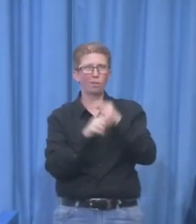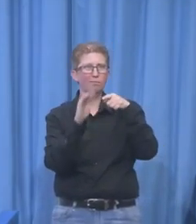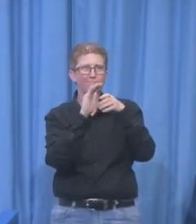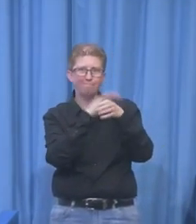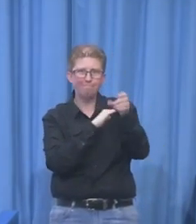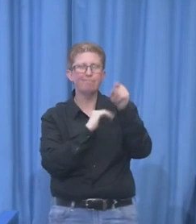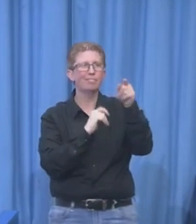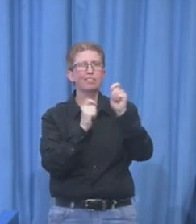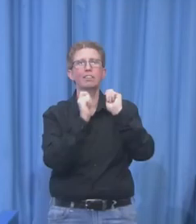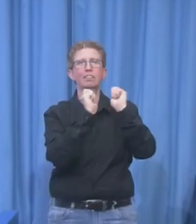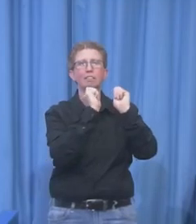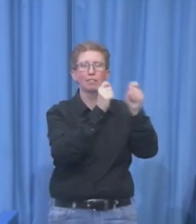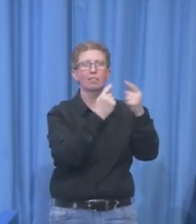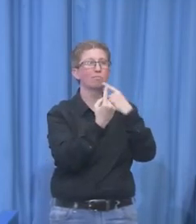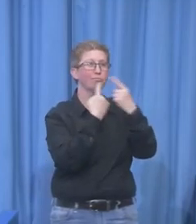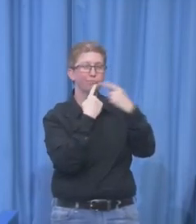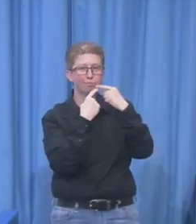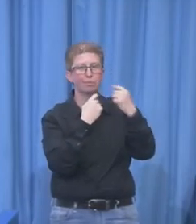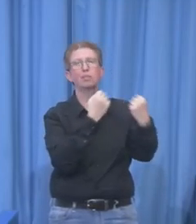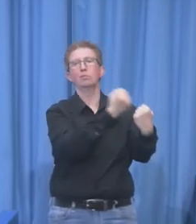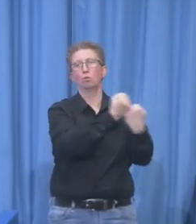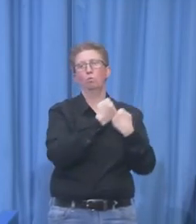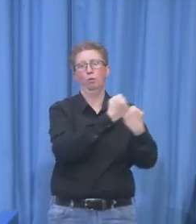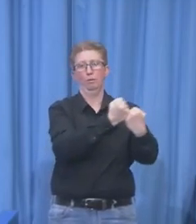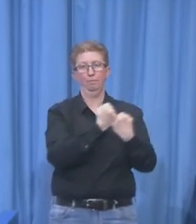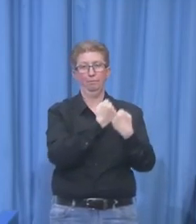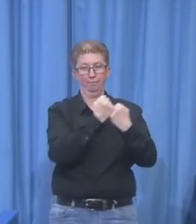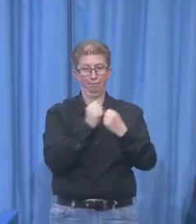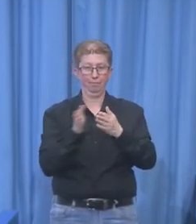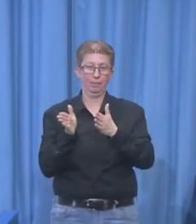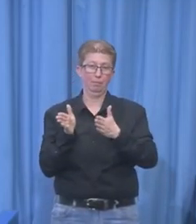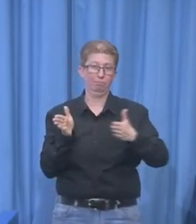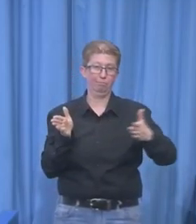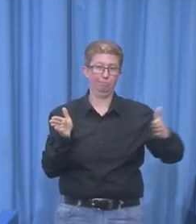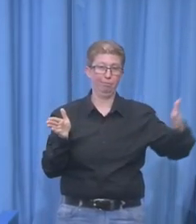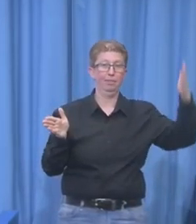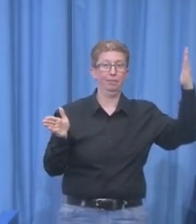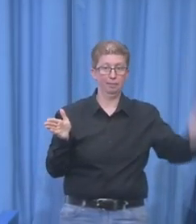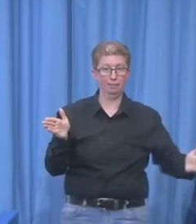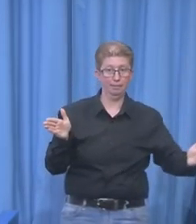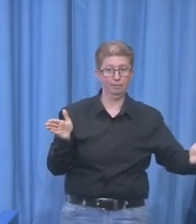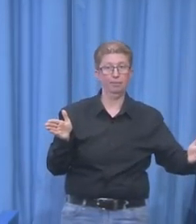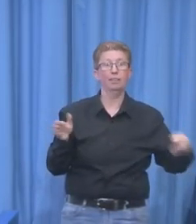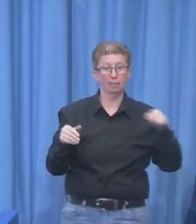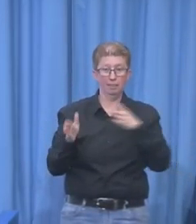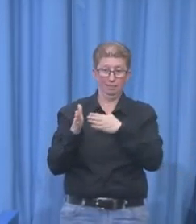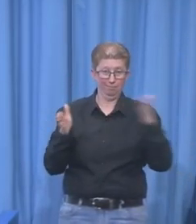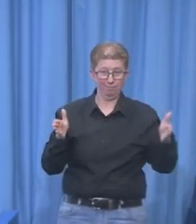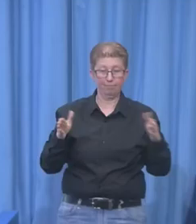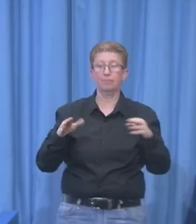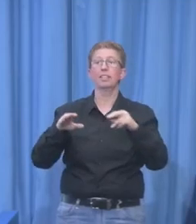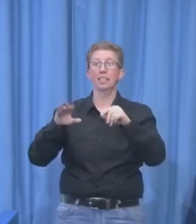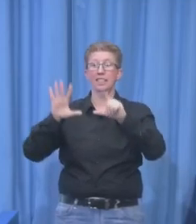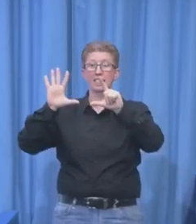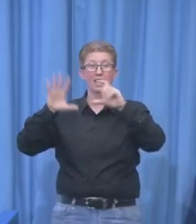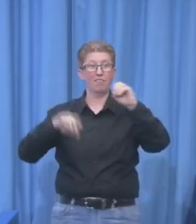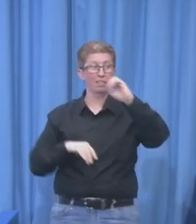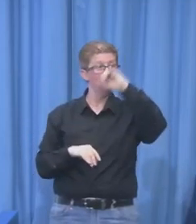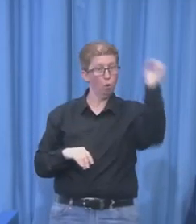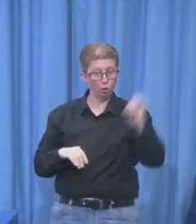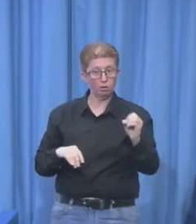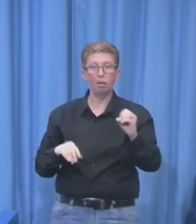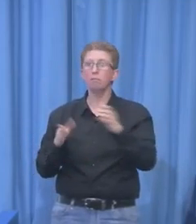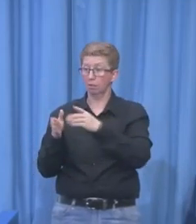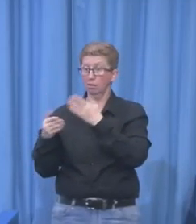saw the outcomes that more than 70% of them succeeded to get jobs. It's very important to